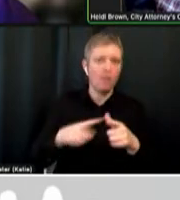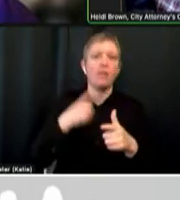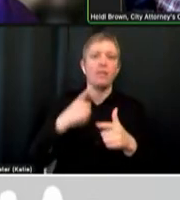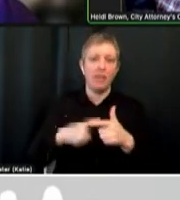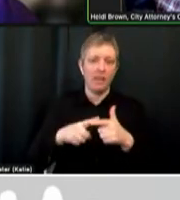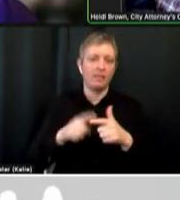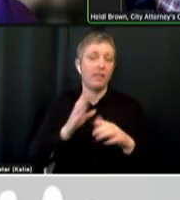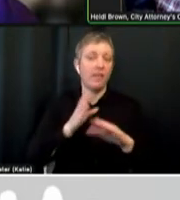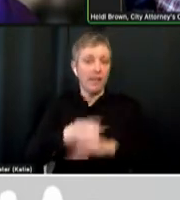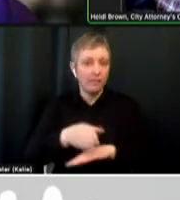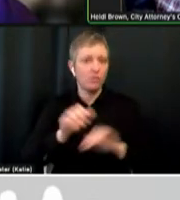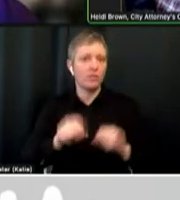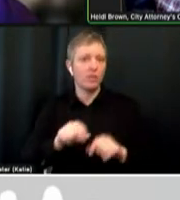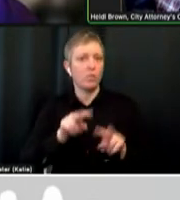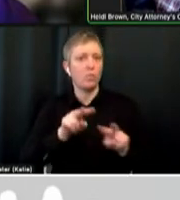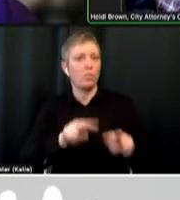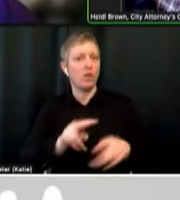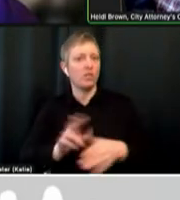report.